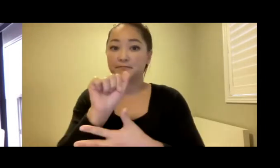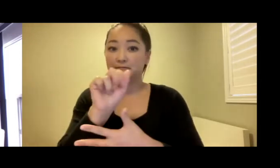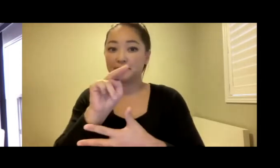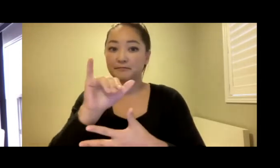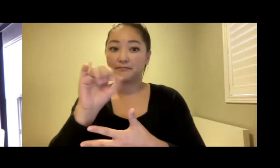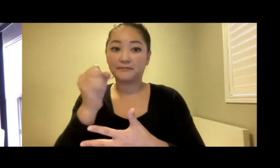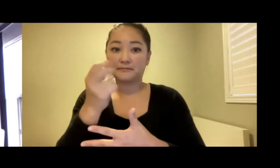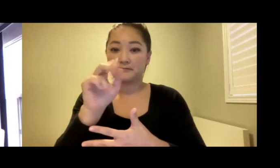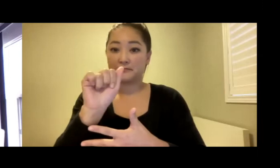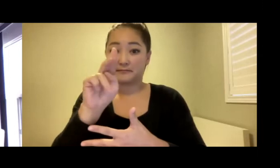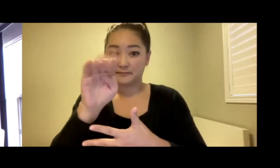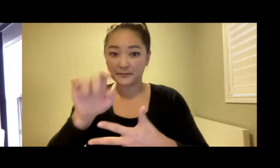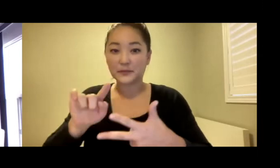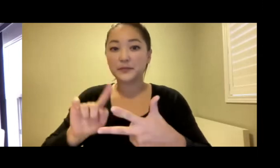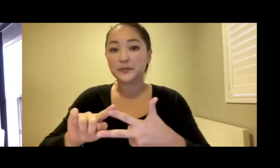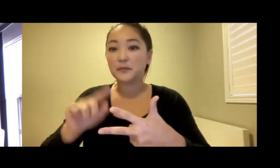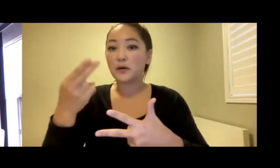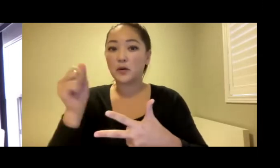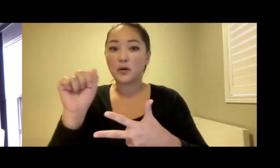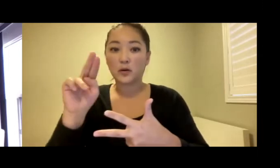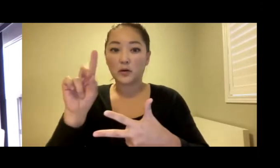the Haudenosaunee,